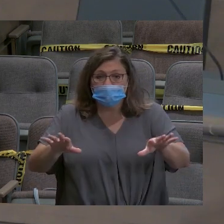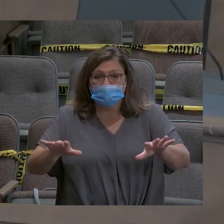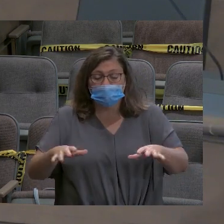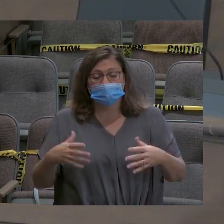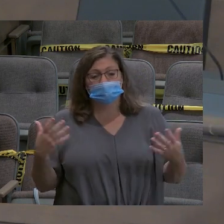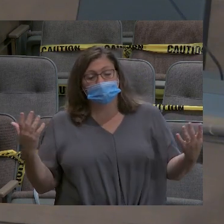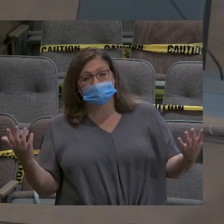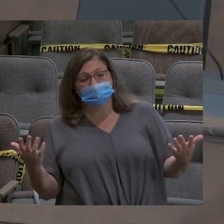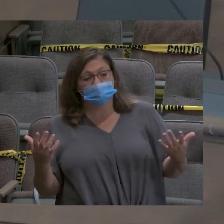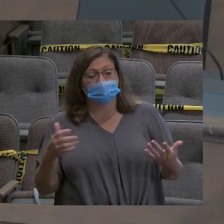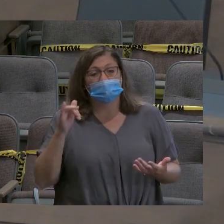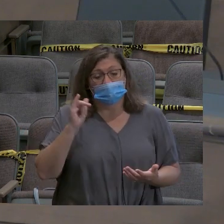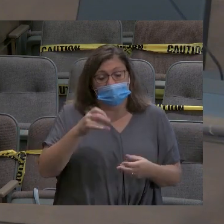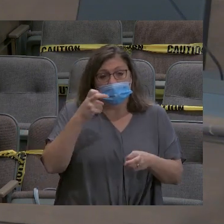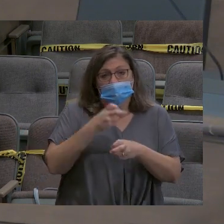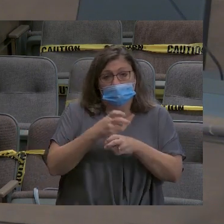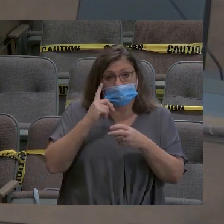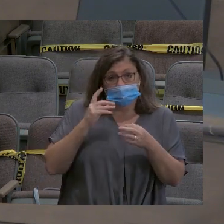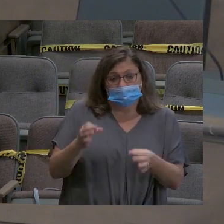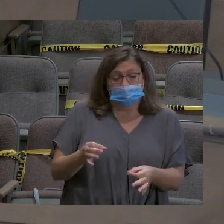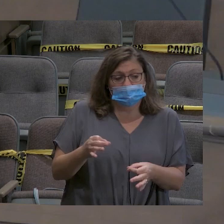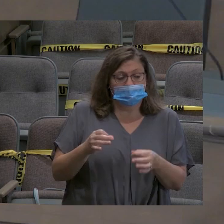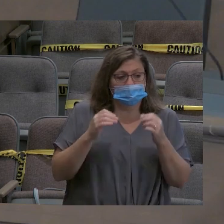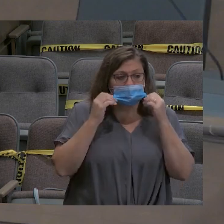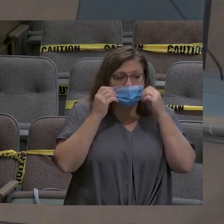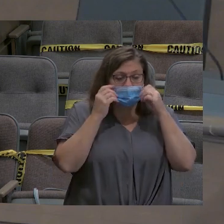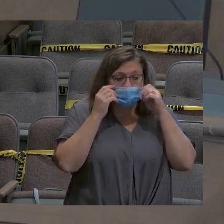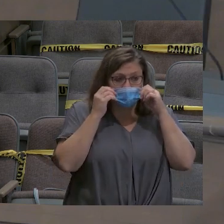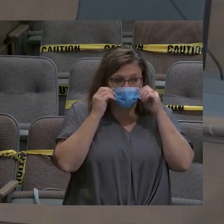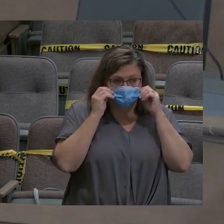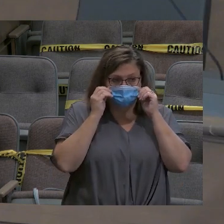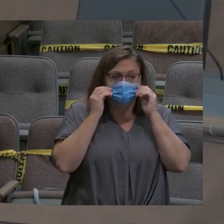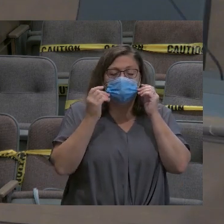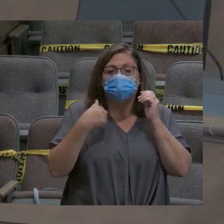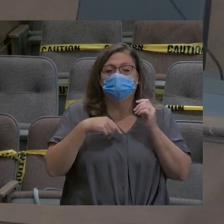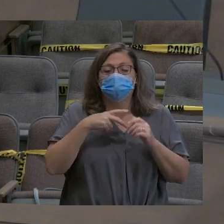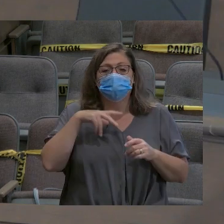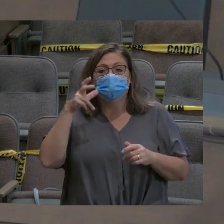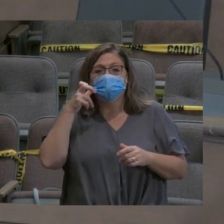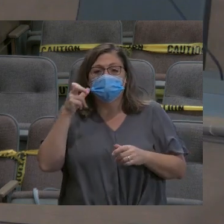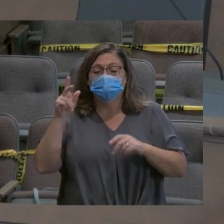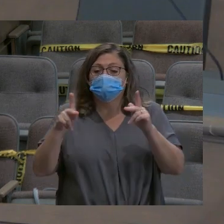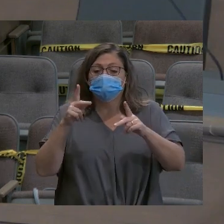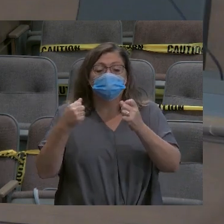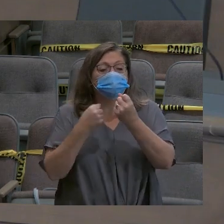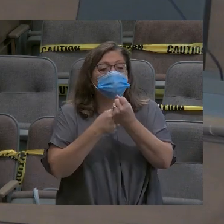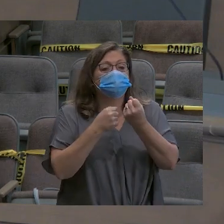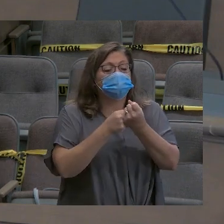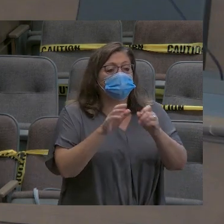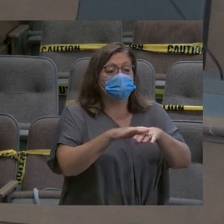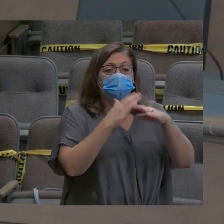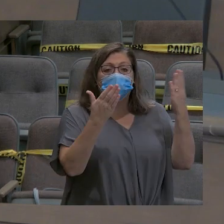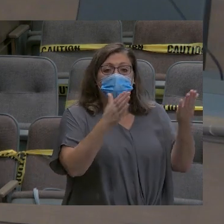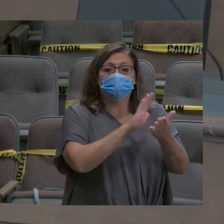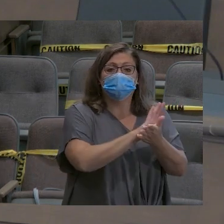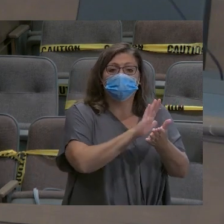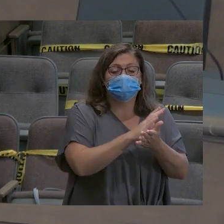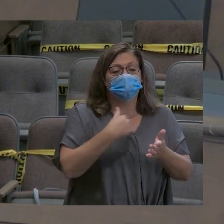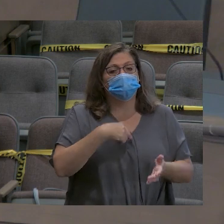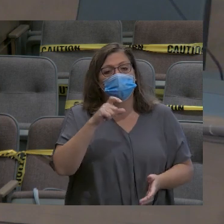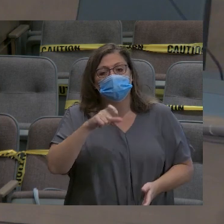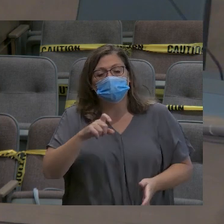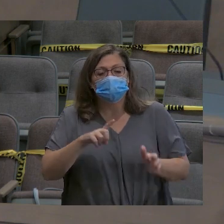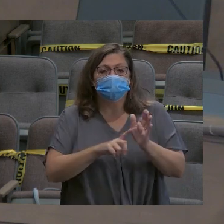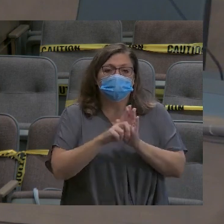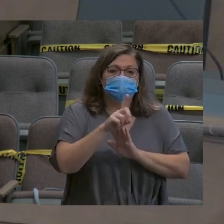difficult decision for many, many reasons. We hear proponents of opening schools saying that it's essential to the developmental